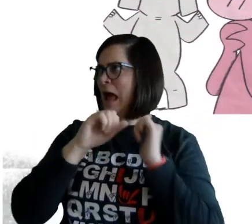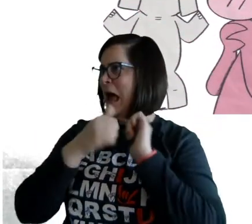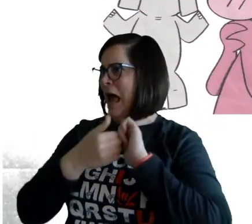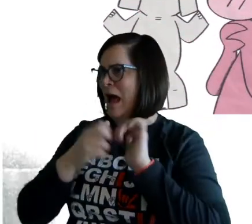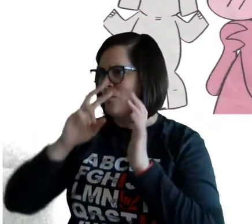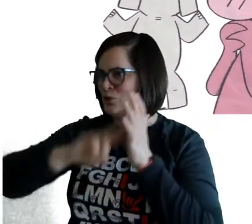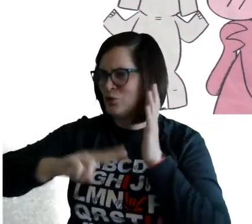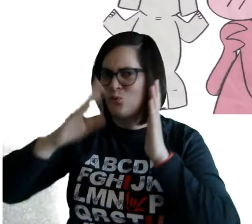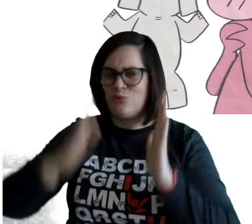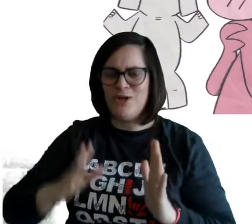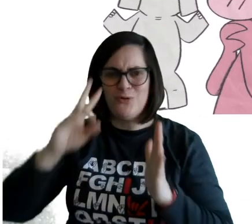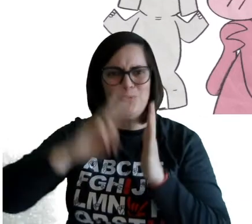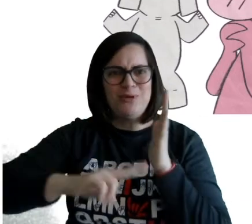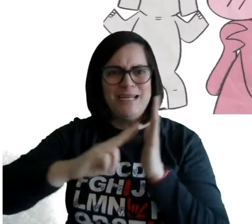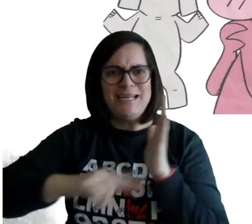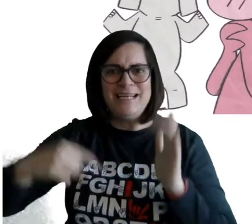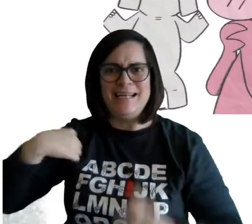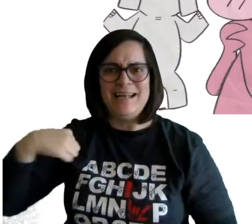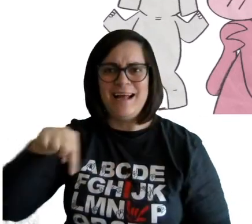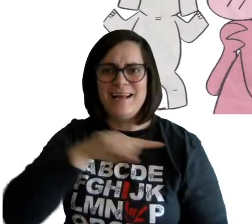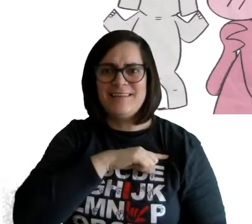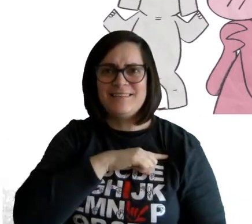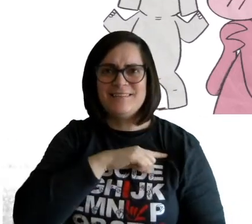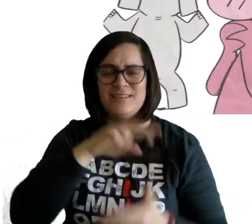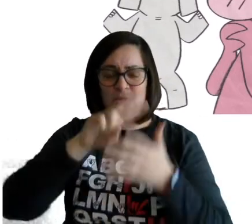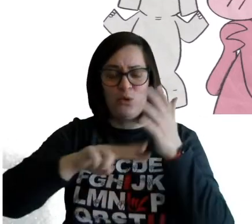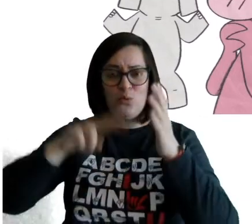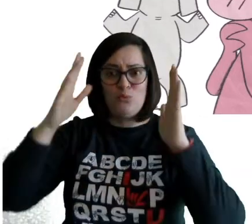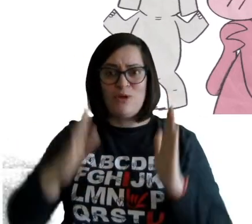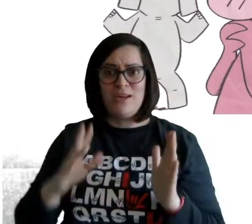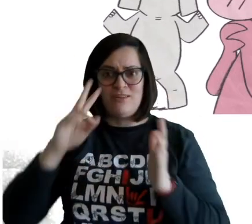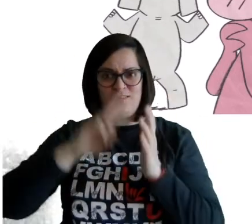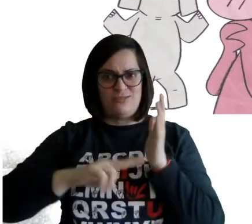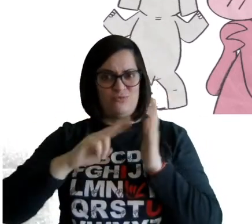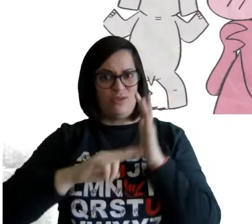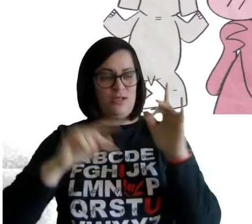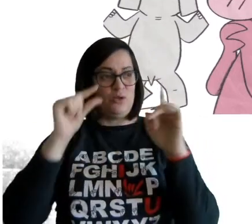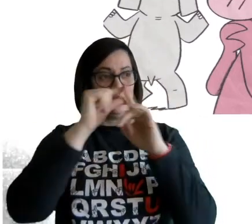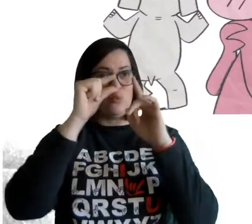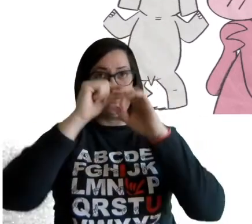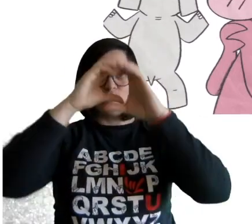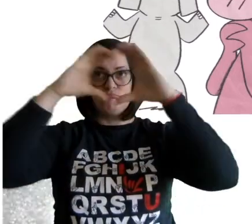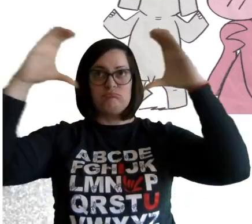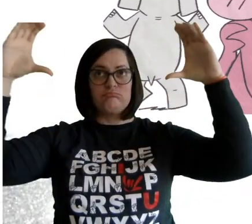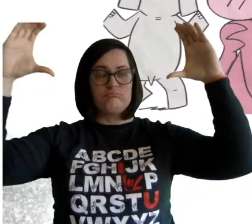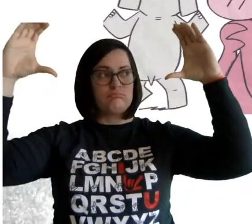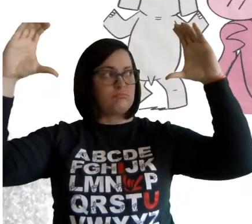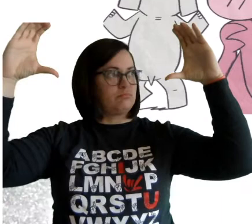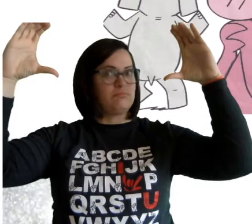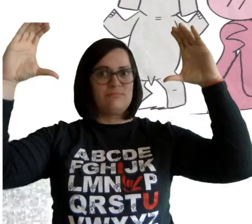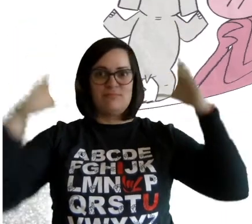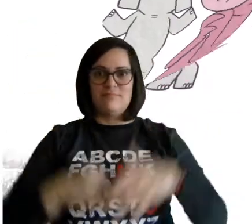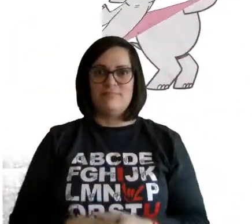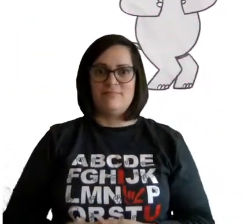How is a reader reading us? The reader is reading these word bubbles.